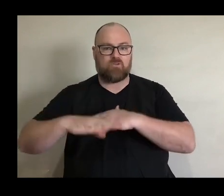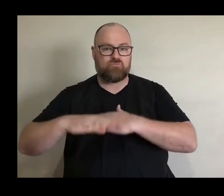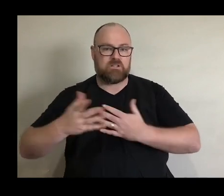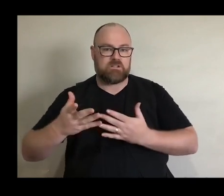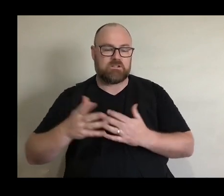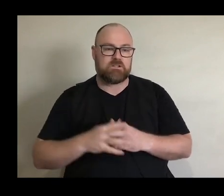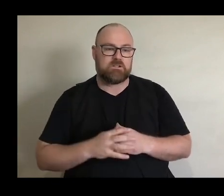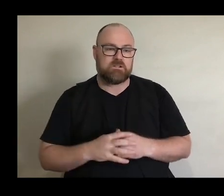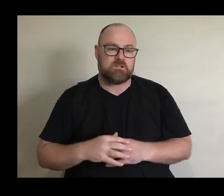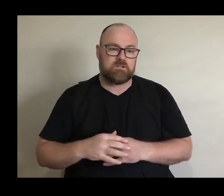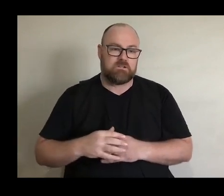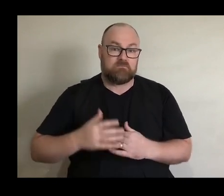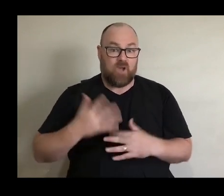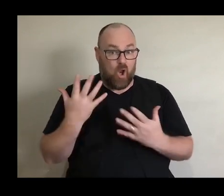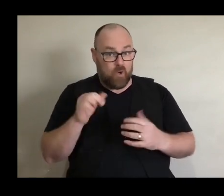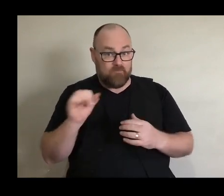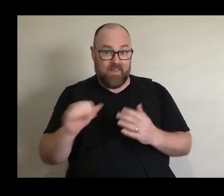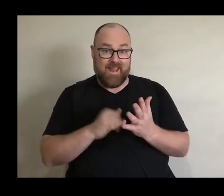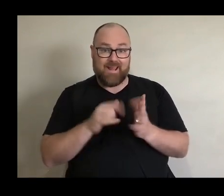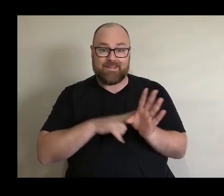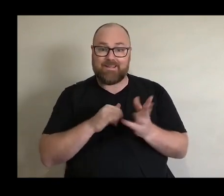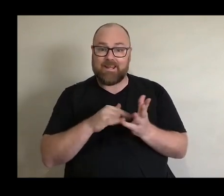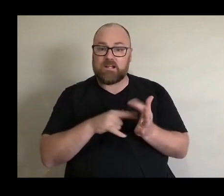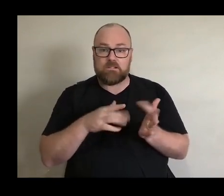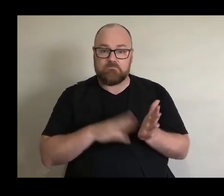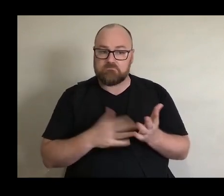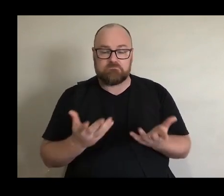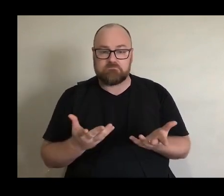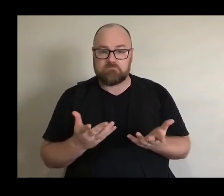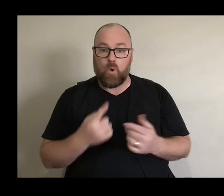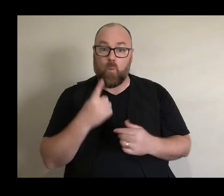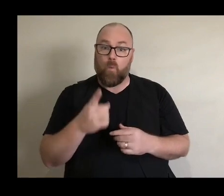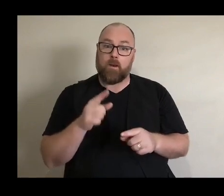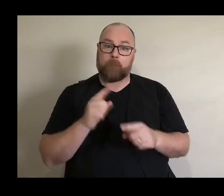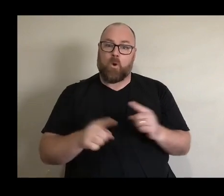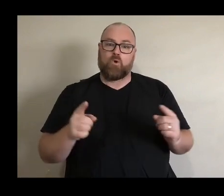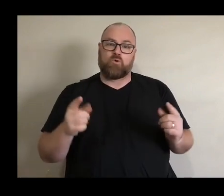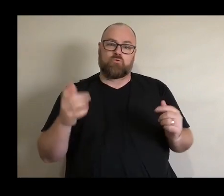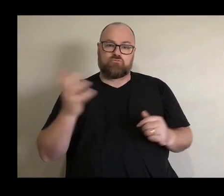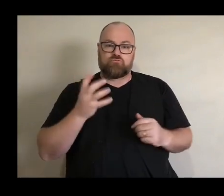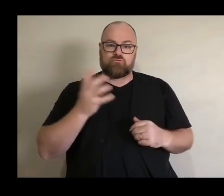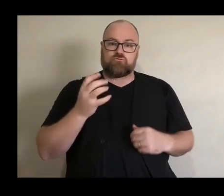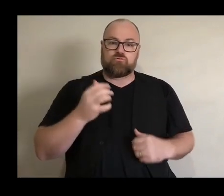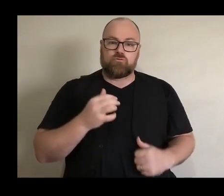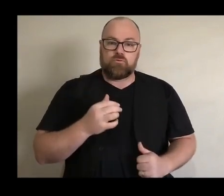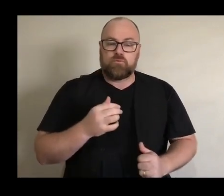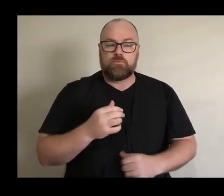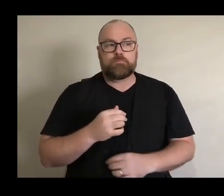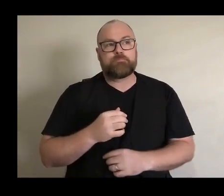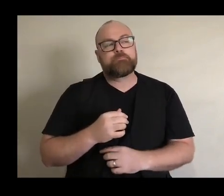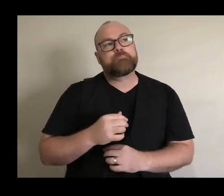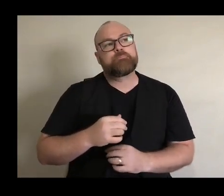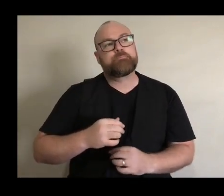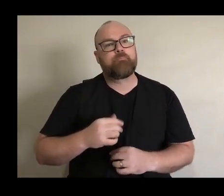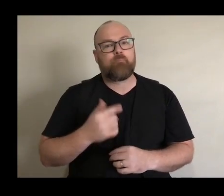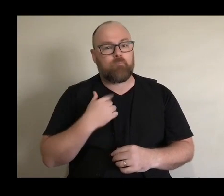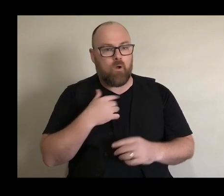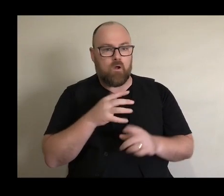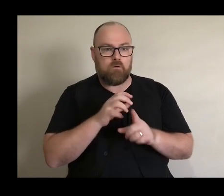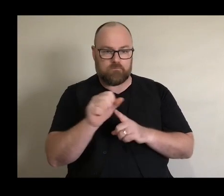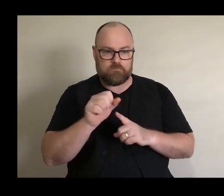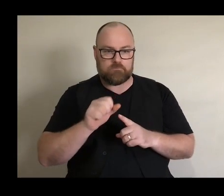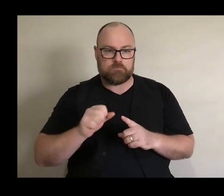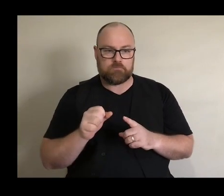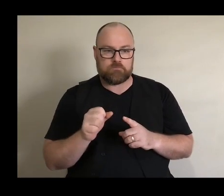ways, the systems that are inherent in it. One of the most kind of profound observations outside of